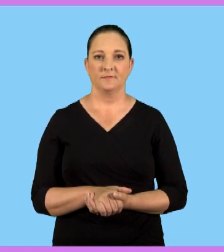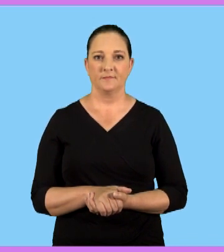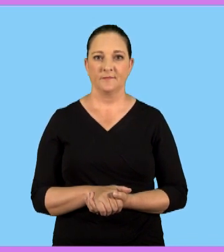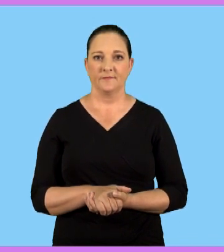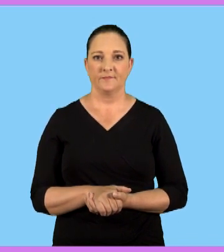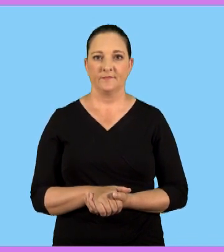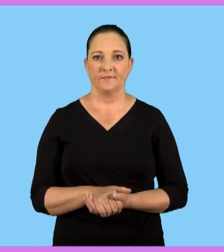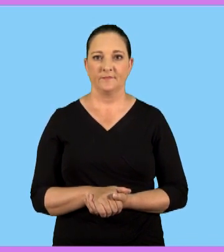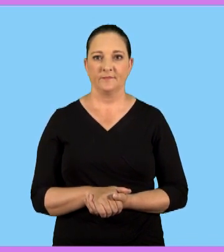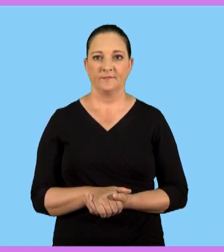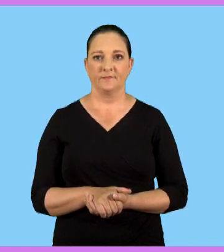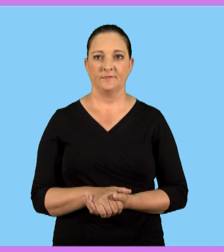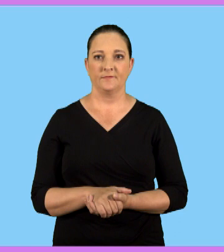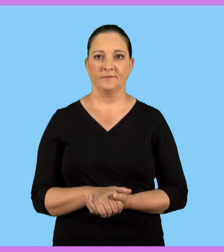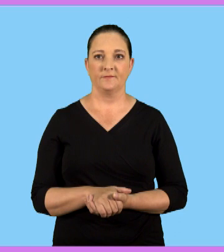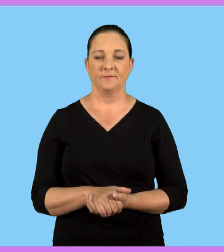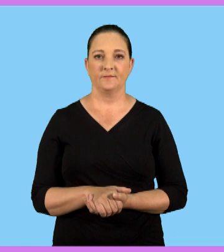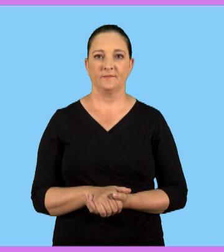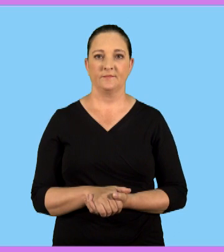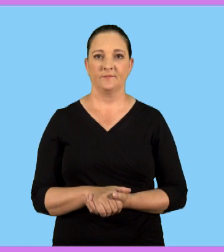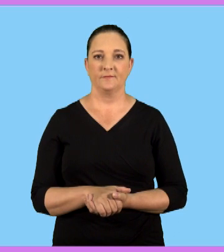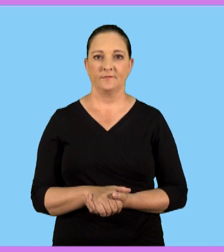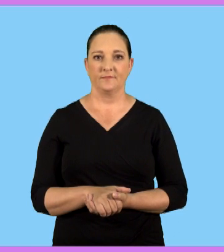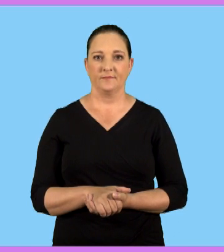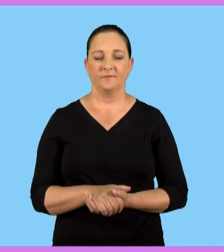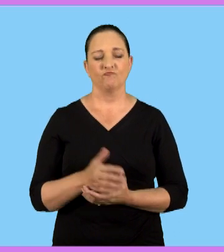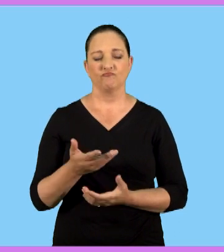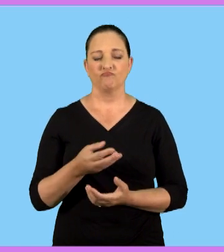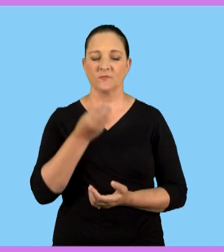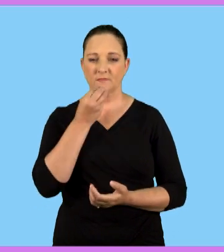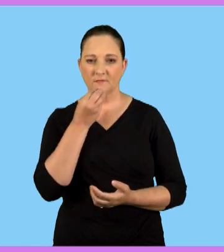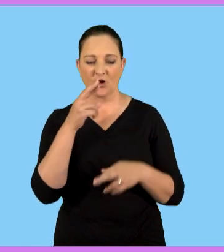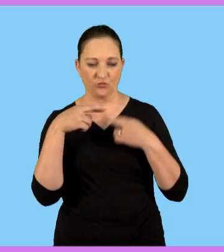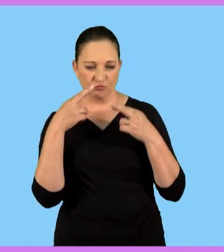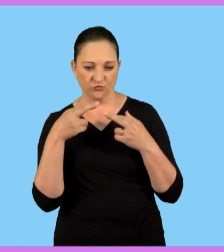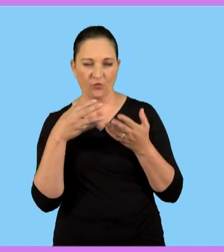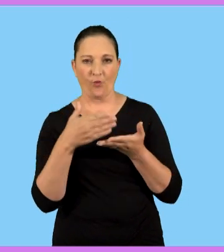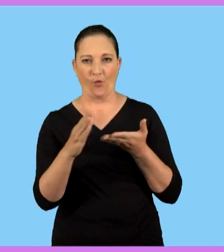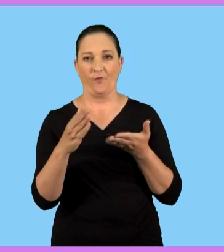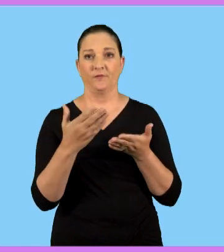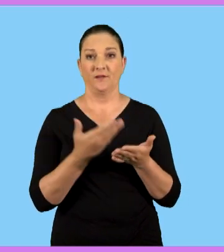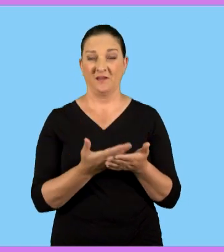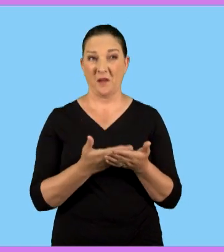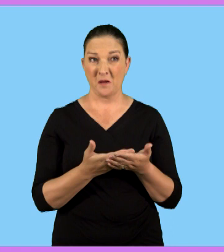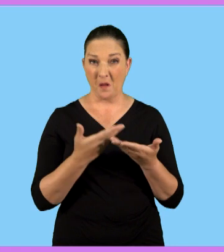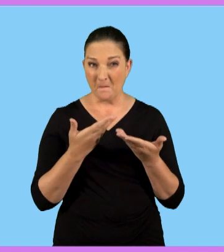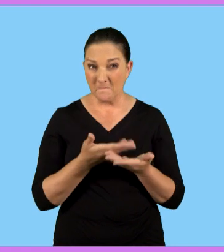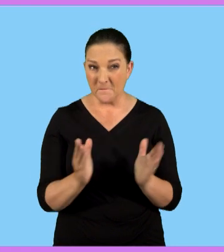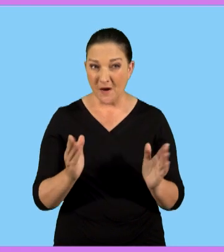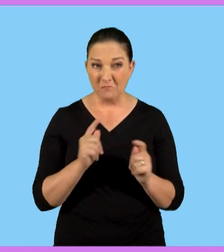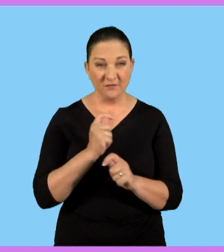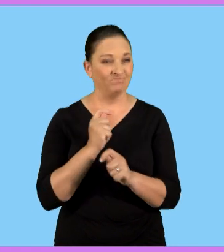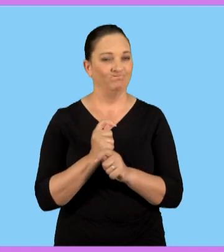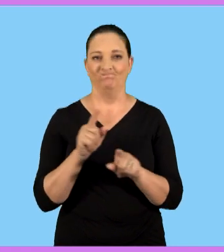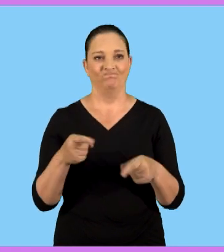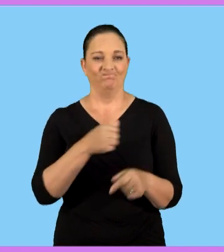There we go. Eating out. Yes. And another one, public transport, no. Medical